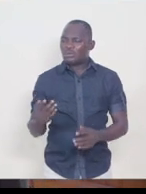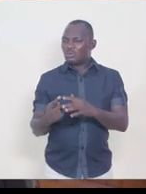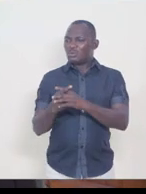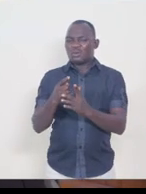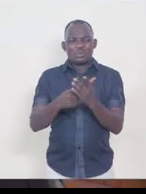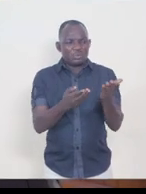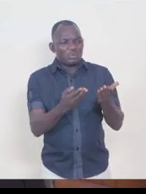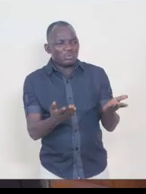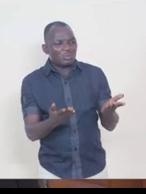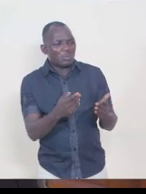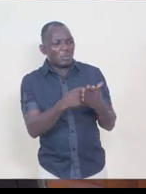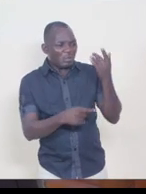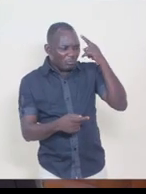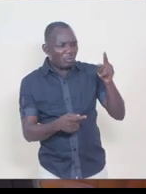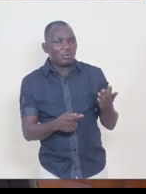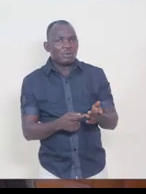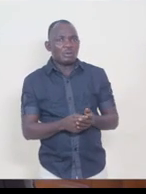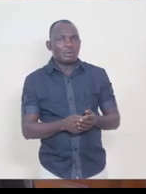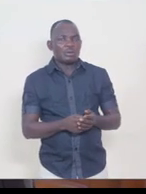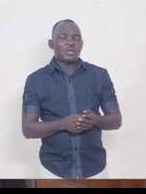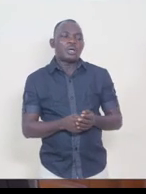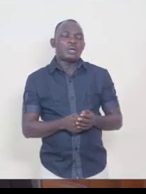What do you want? You.